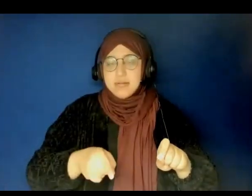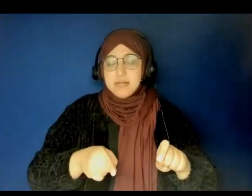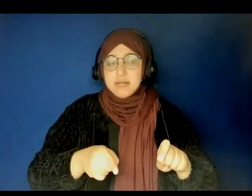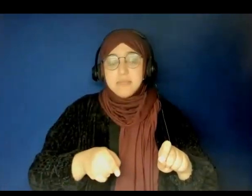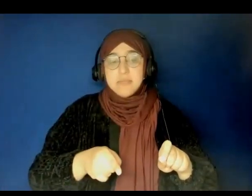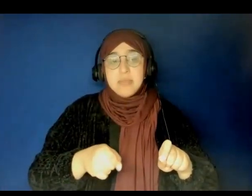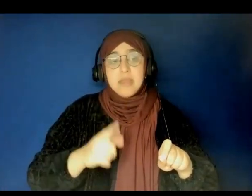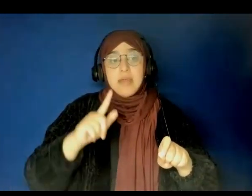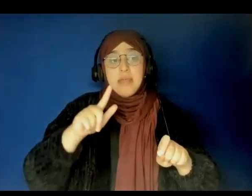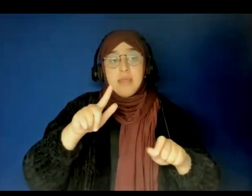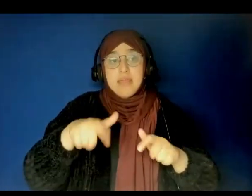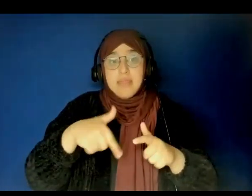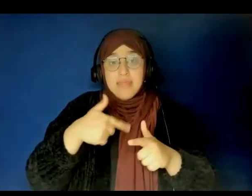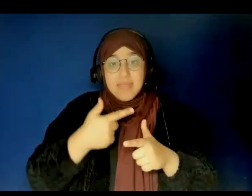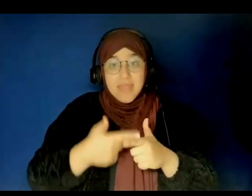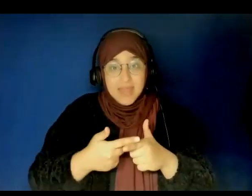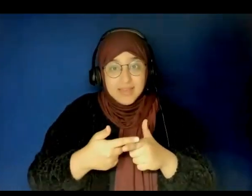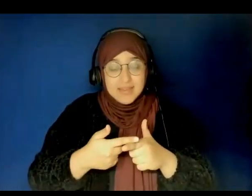line,